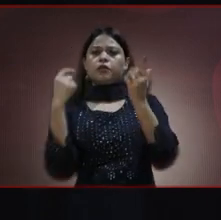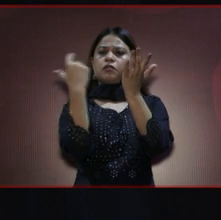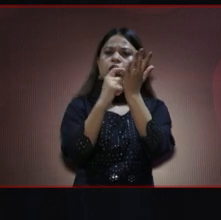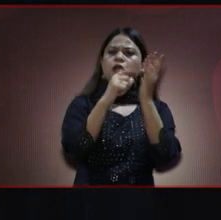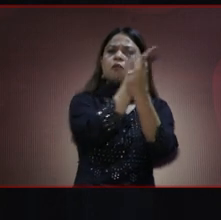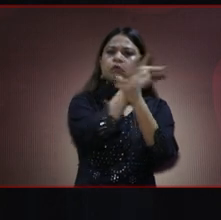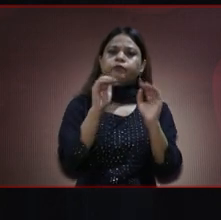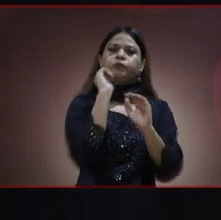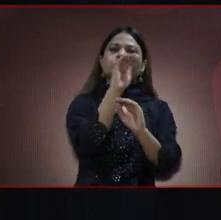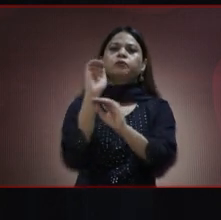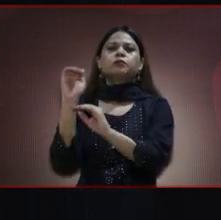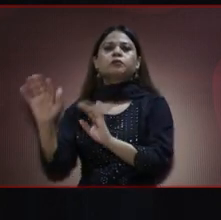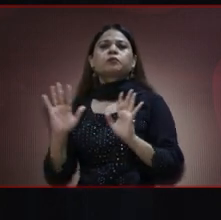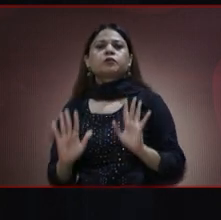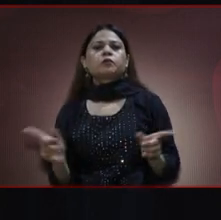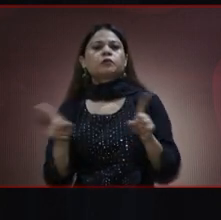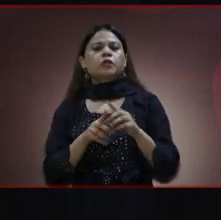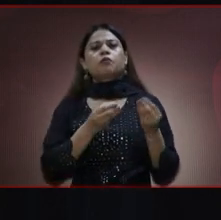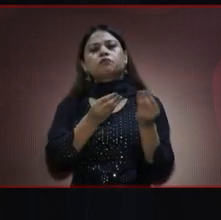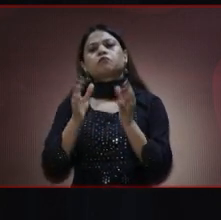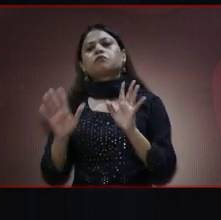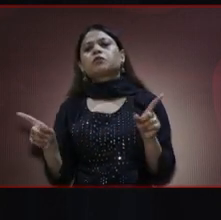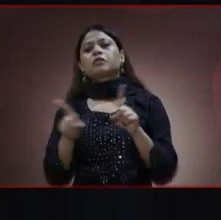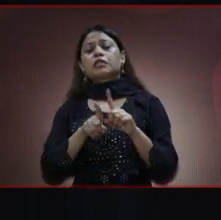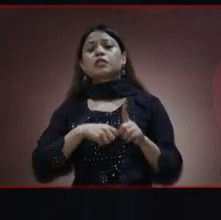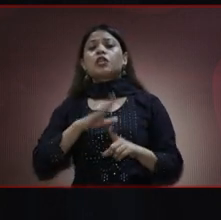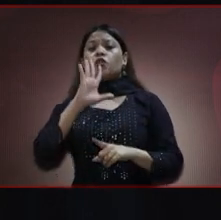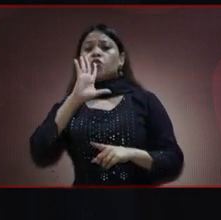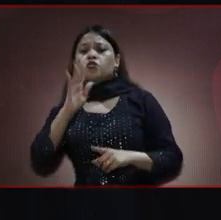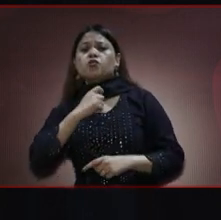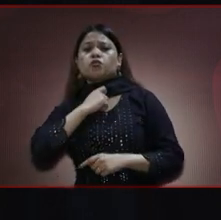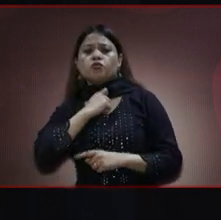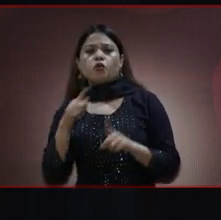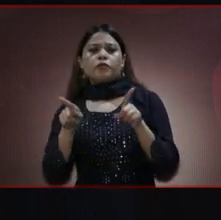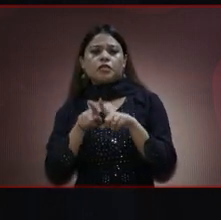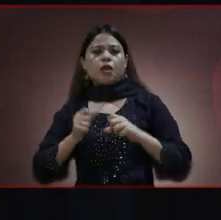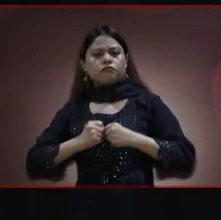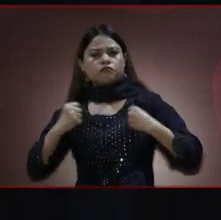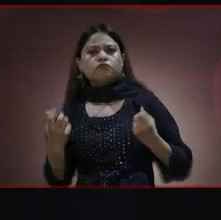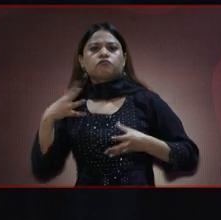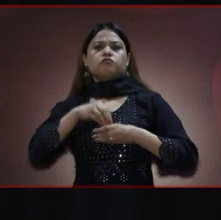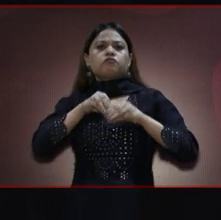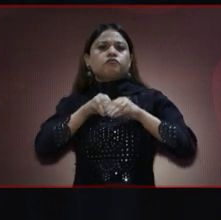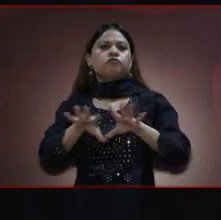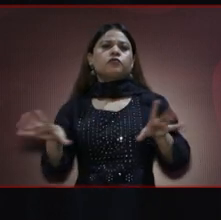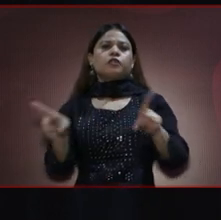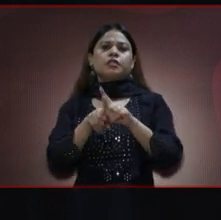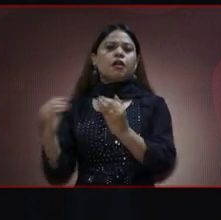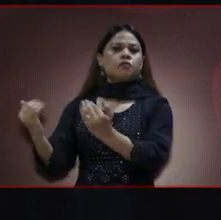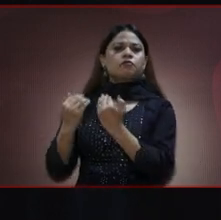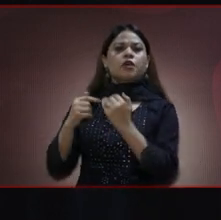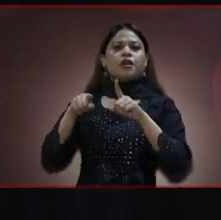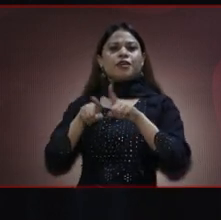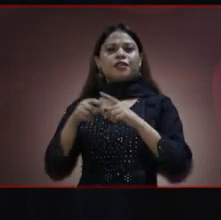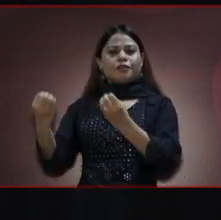India. Our unwavering commitment to connecting readers with knowledge continues to drive us.